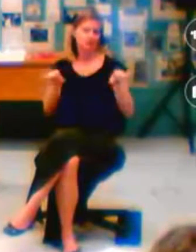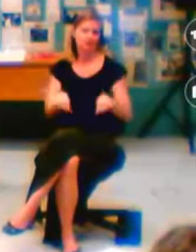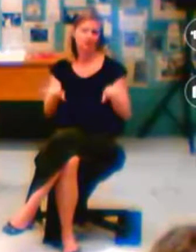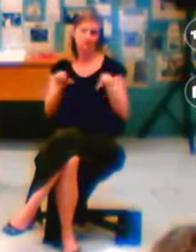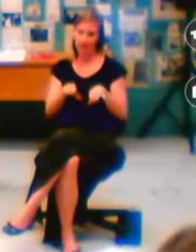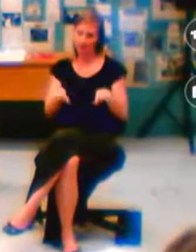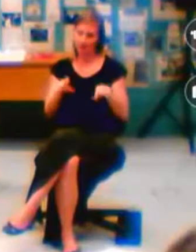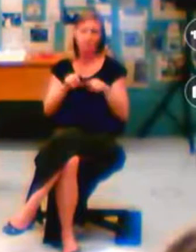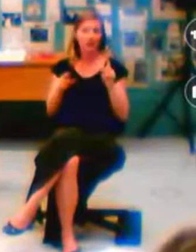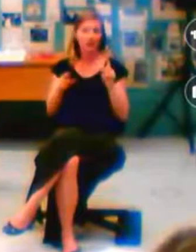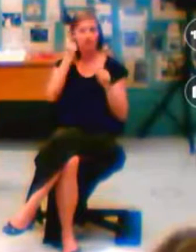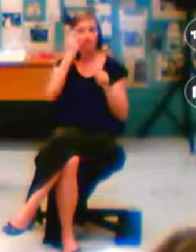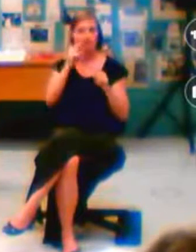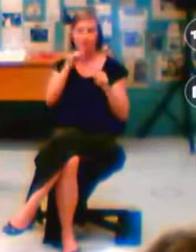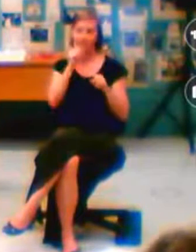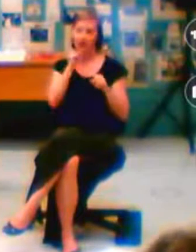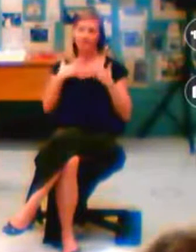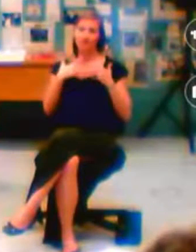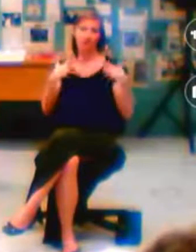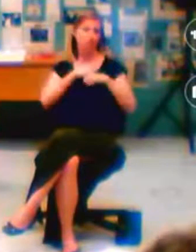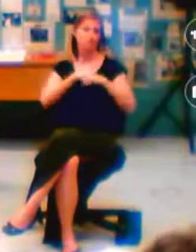He's had a really big dog.